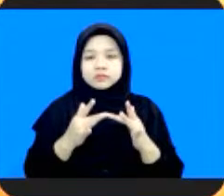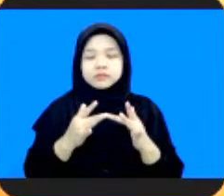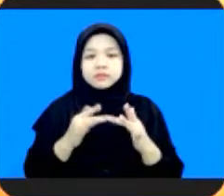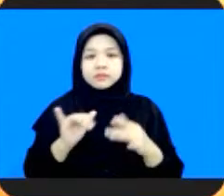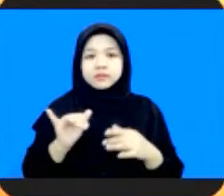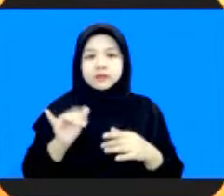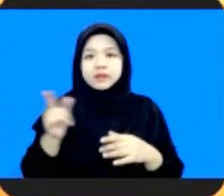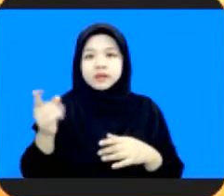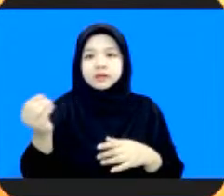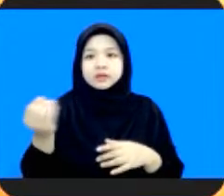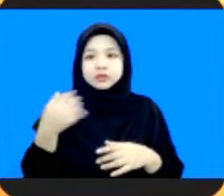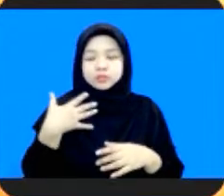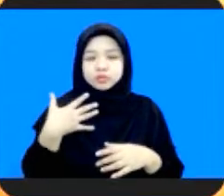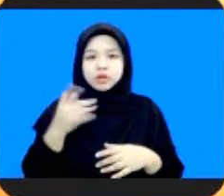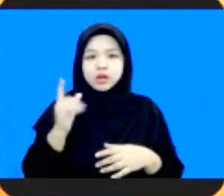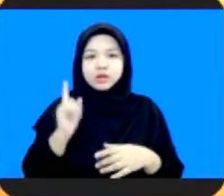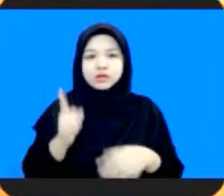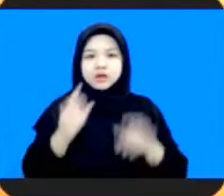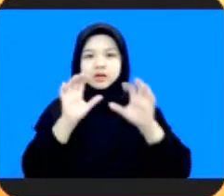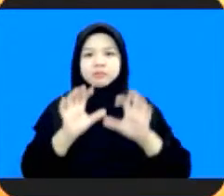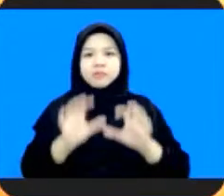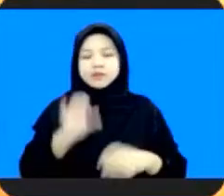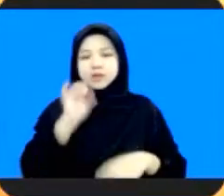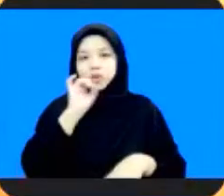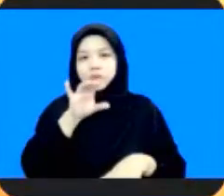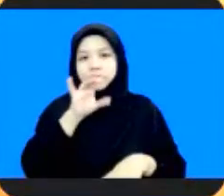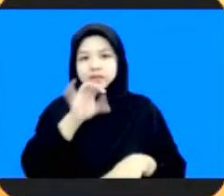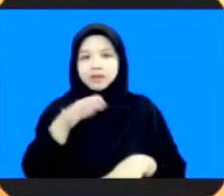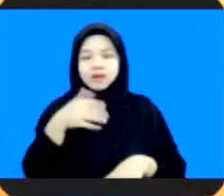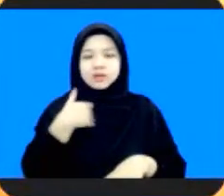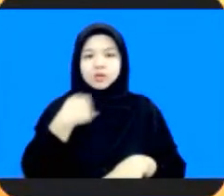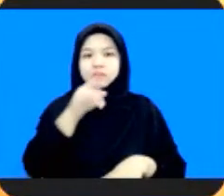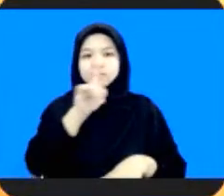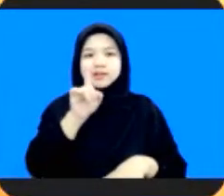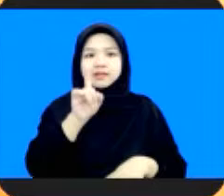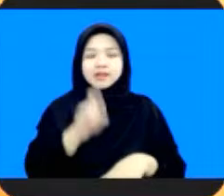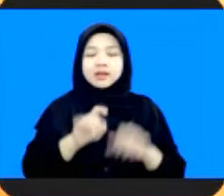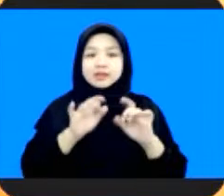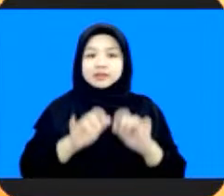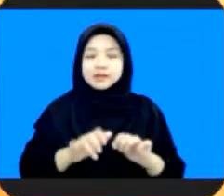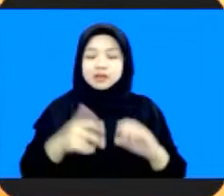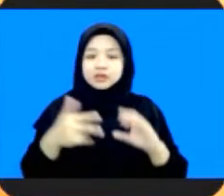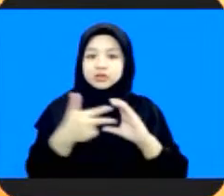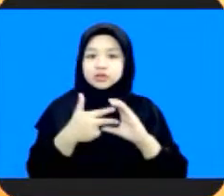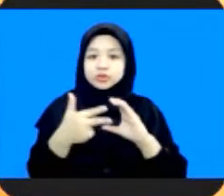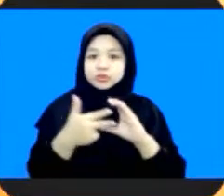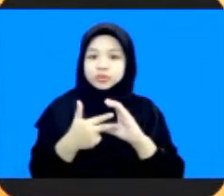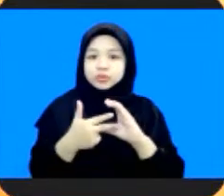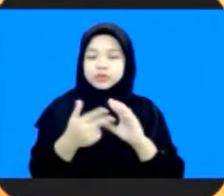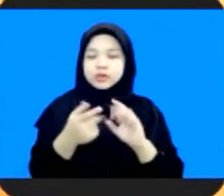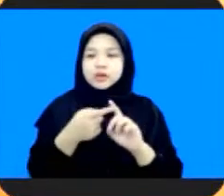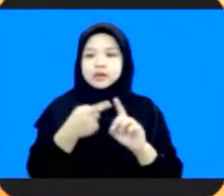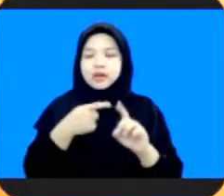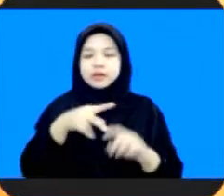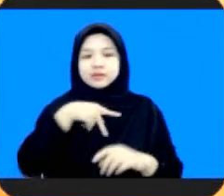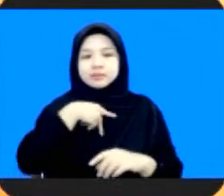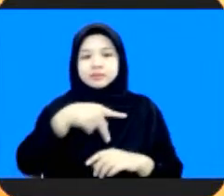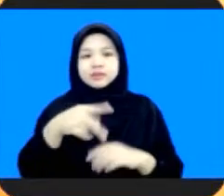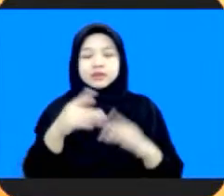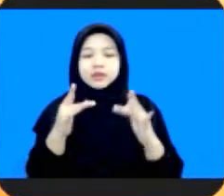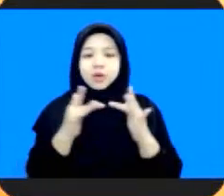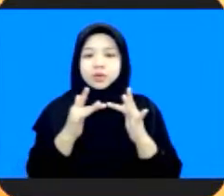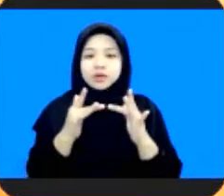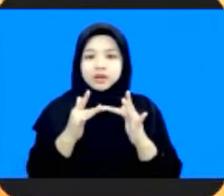of comments and questions on the chat, Zoom chat, from our online participants. And